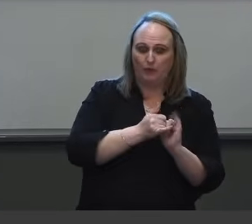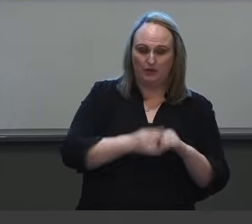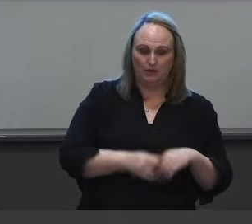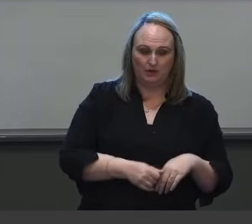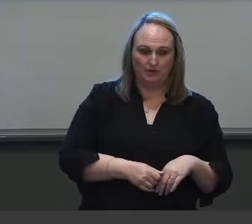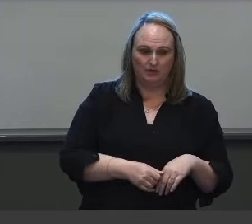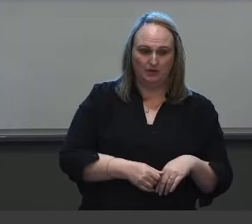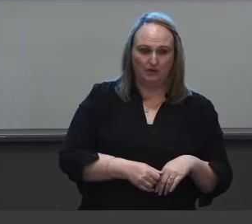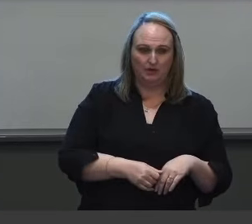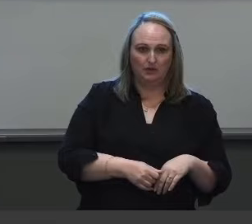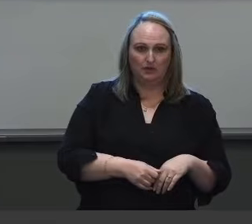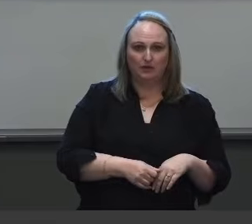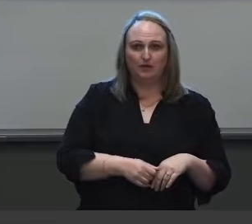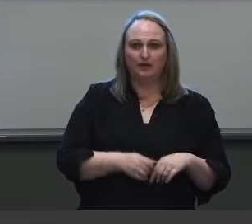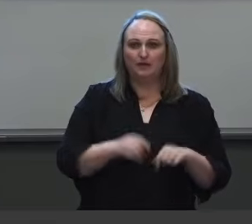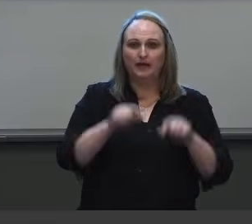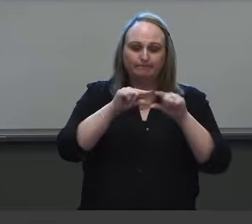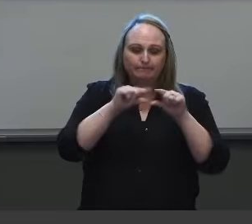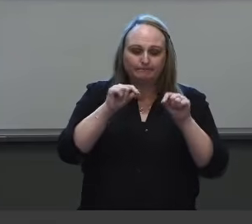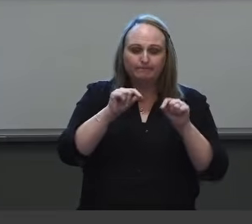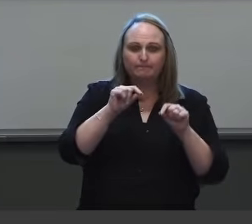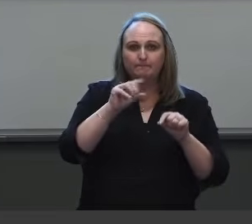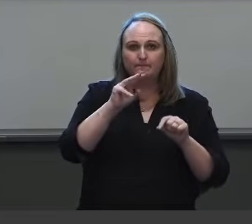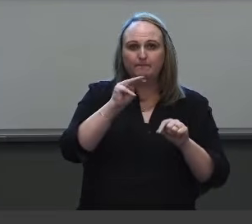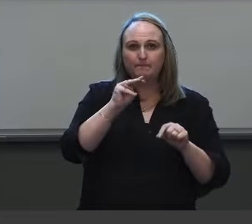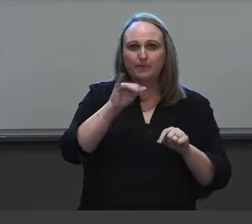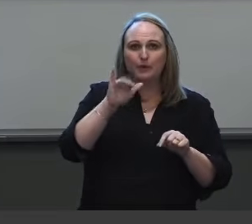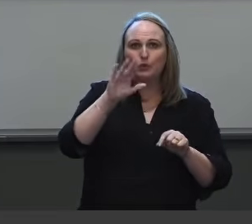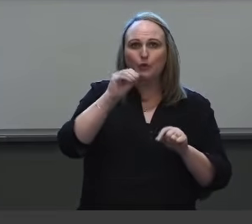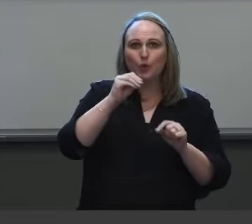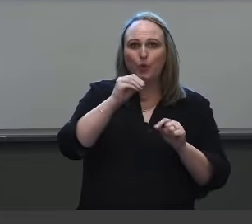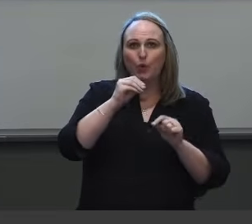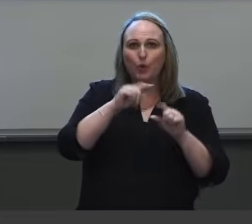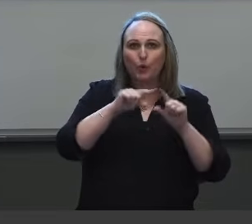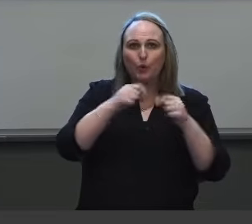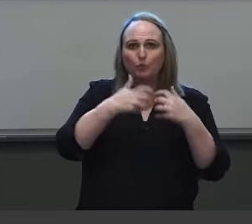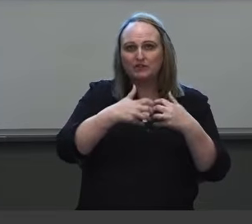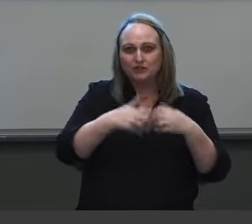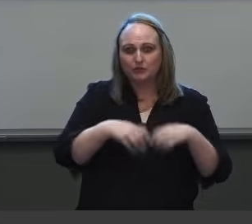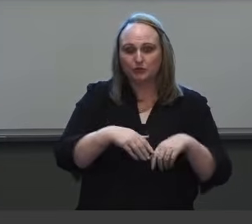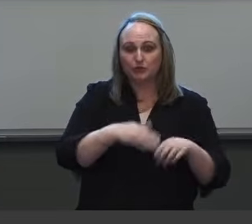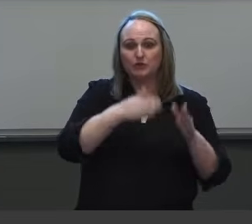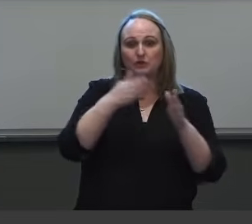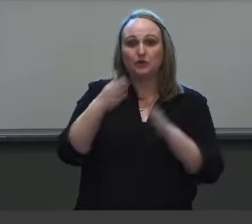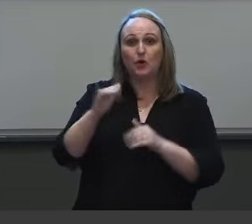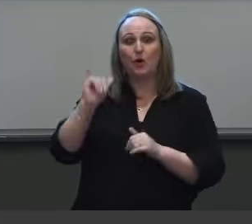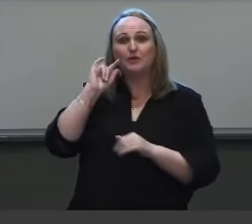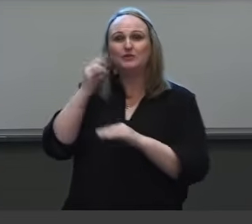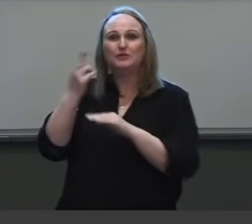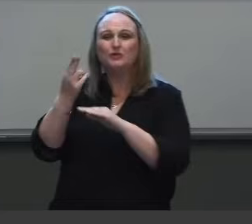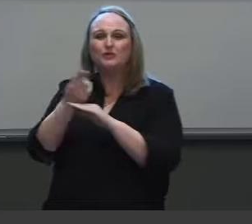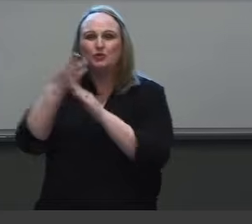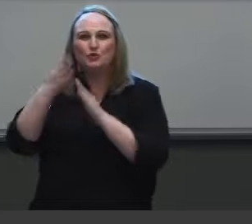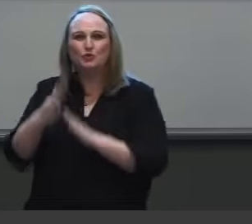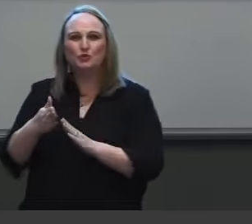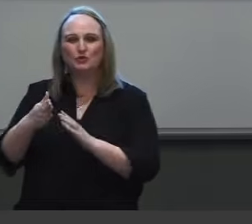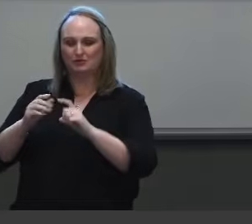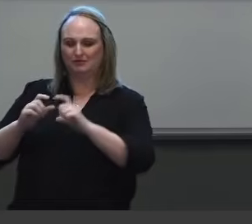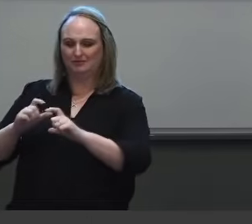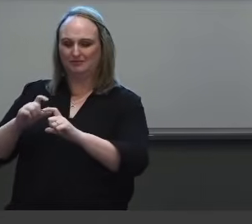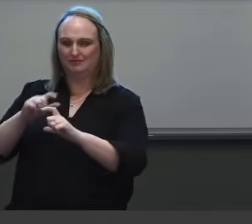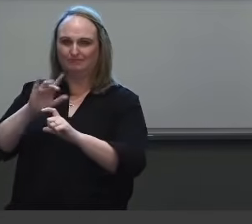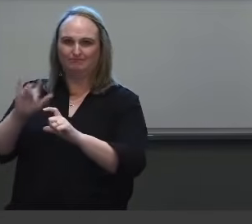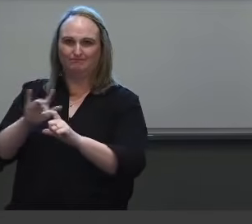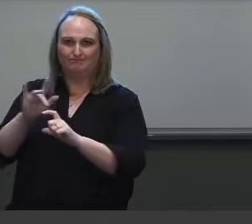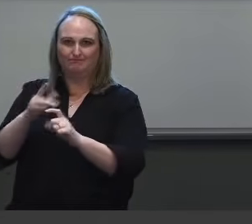a microprocessor for processing the sound. We also have a user interface, and with this